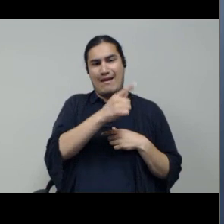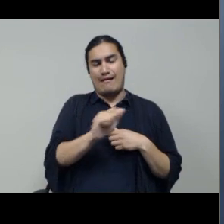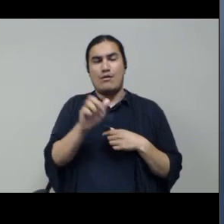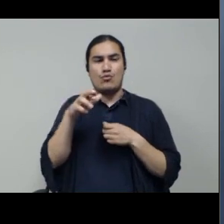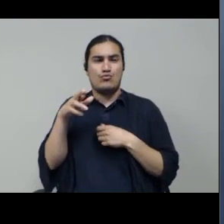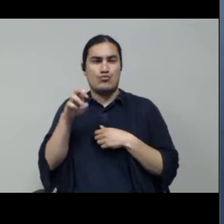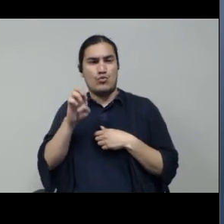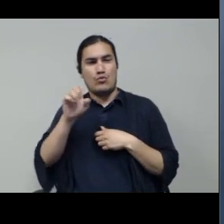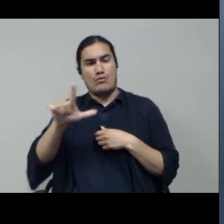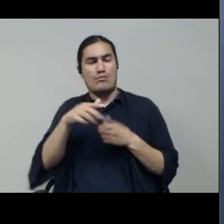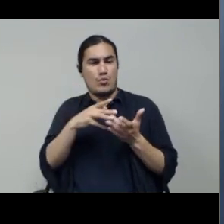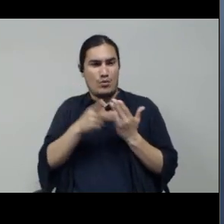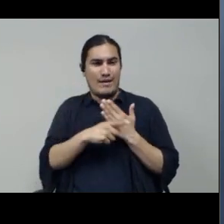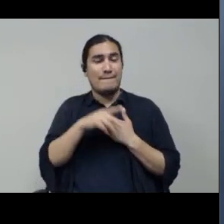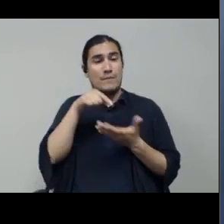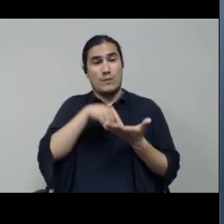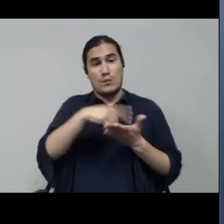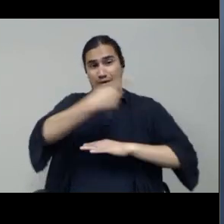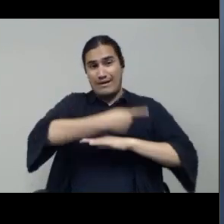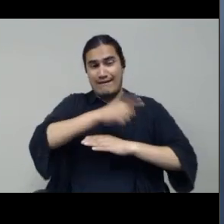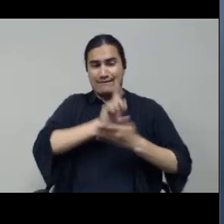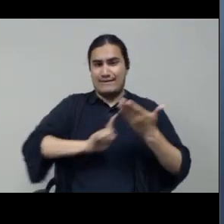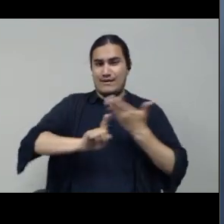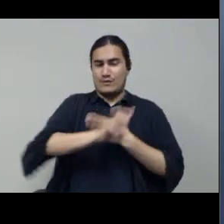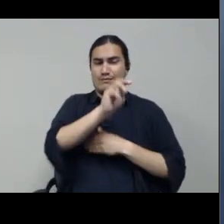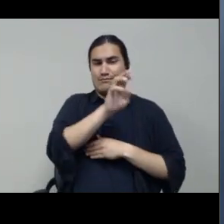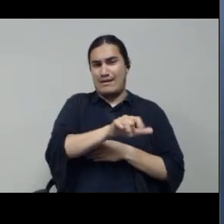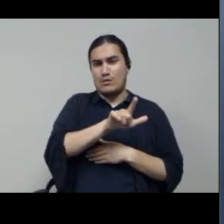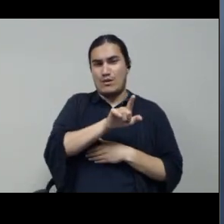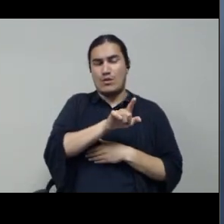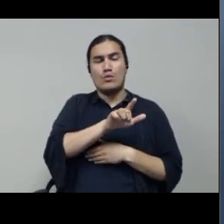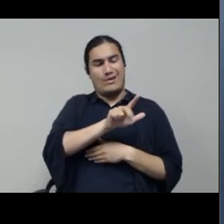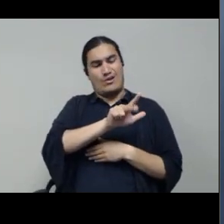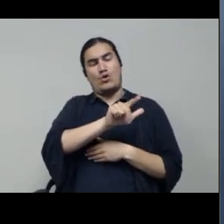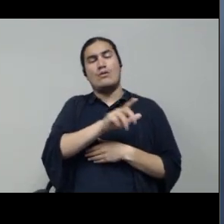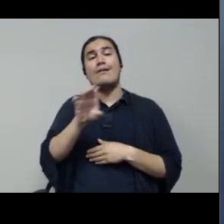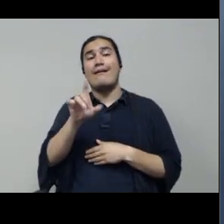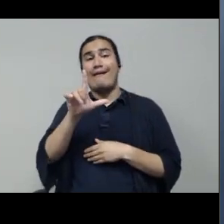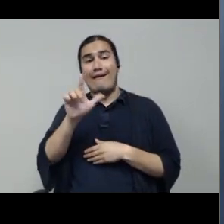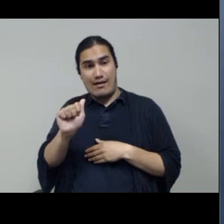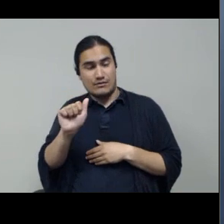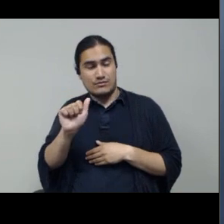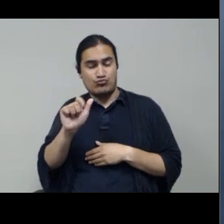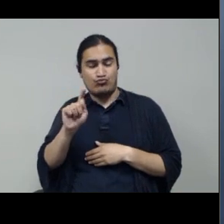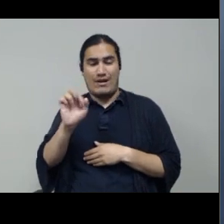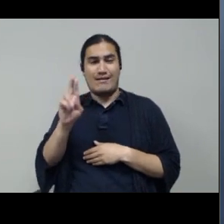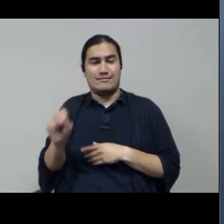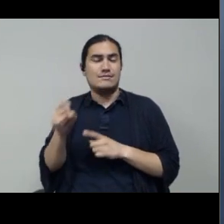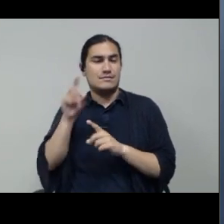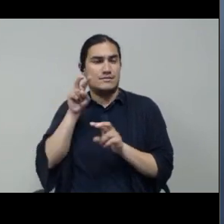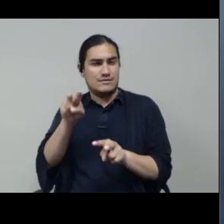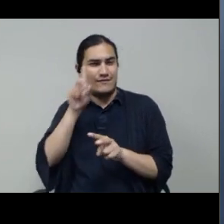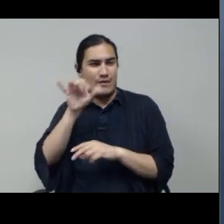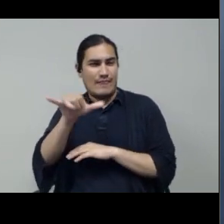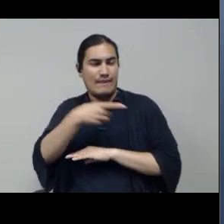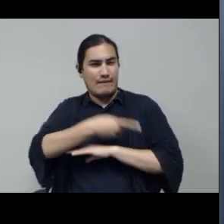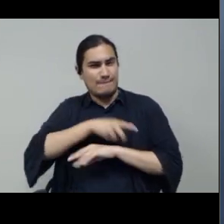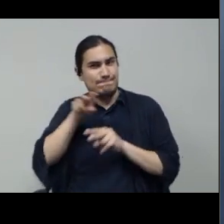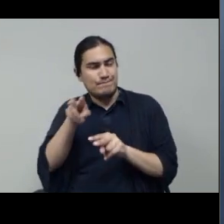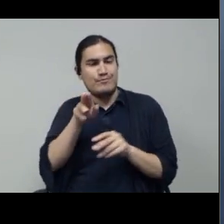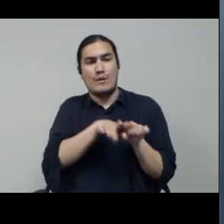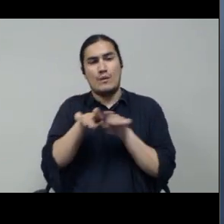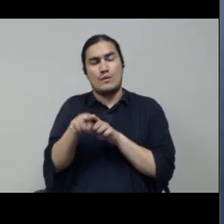deadline to apply for these grants is next week on May 23rd. Caltrans is working on several applications on behalf of the state and also providing letters of support